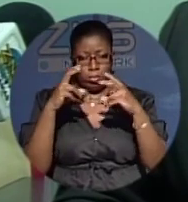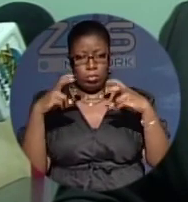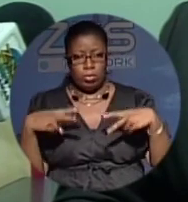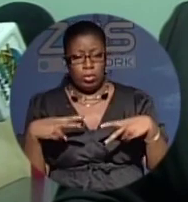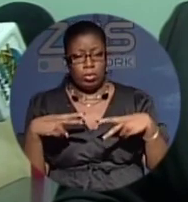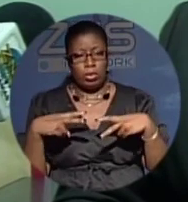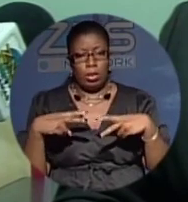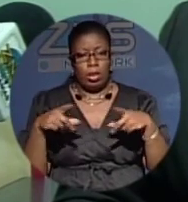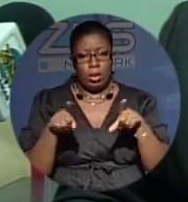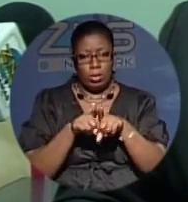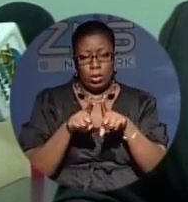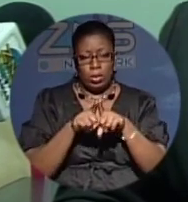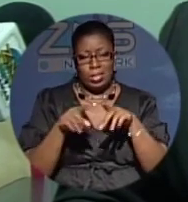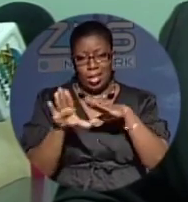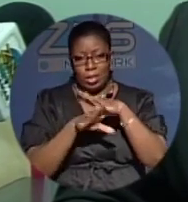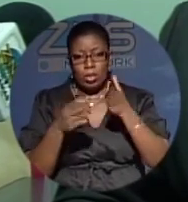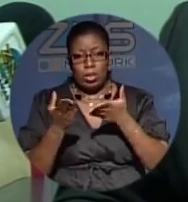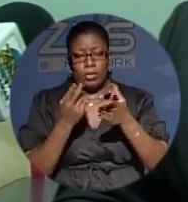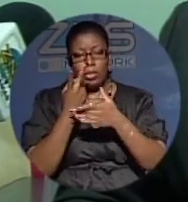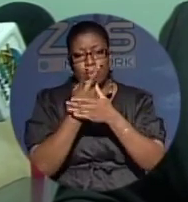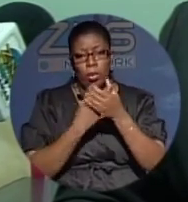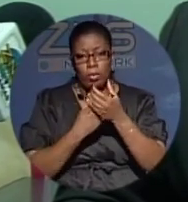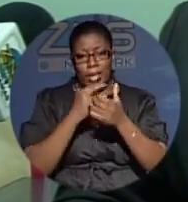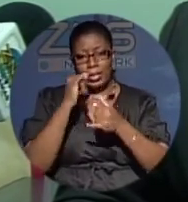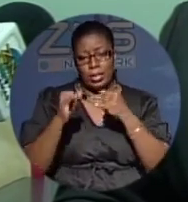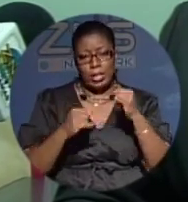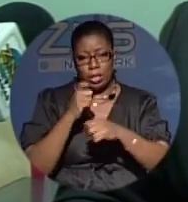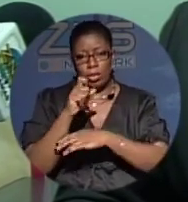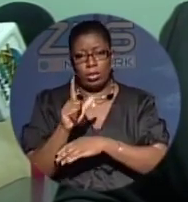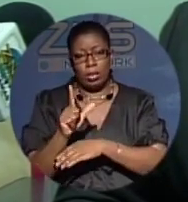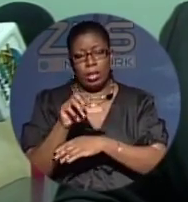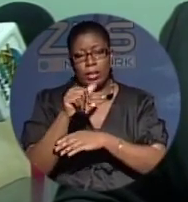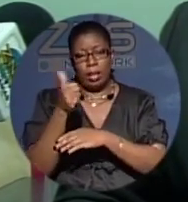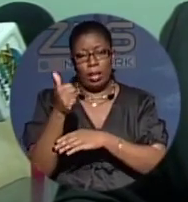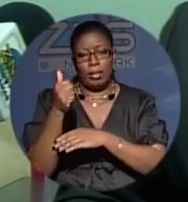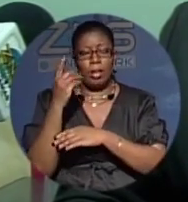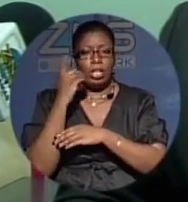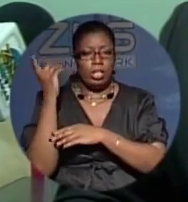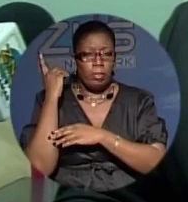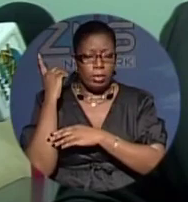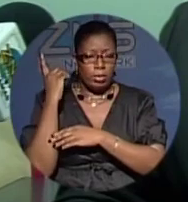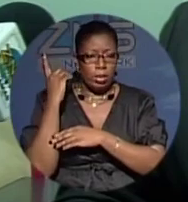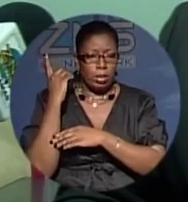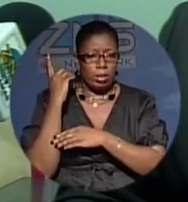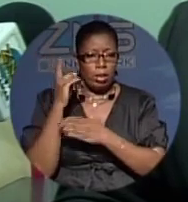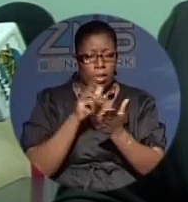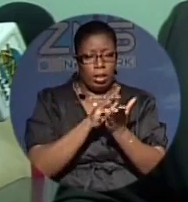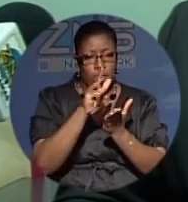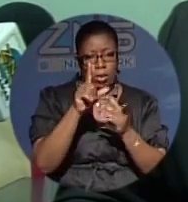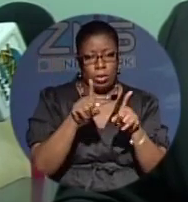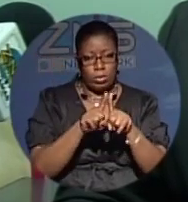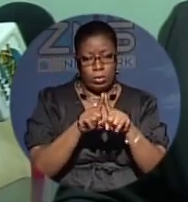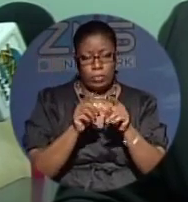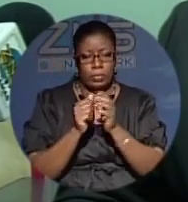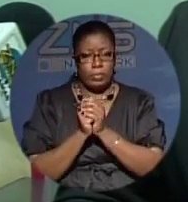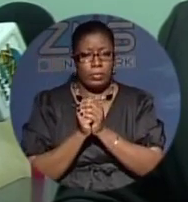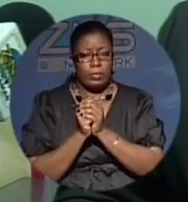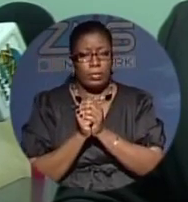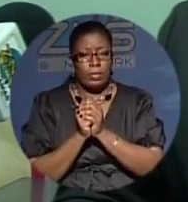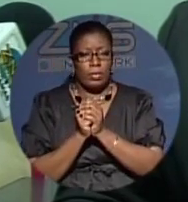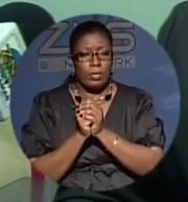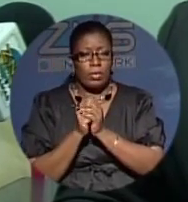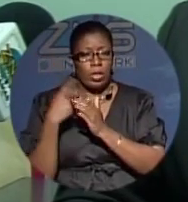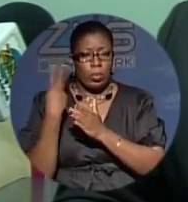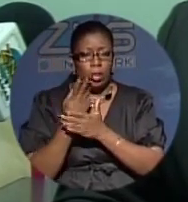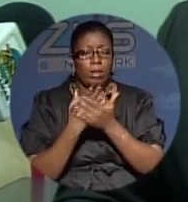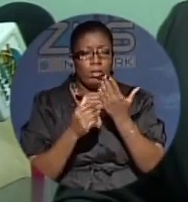significantly underserviced, okay, both by international and other domestic/international carriers. We